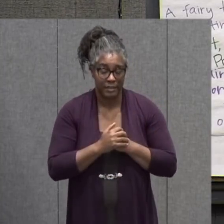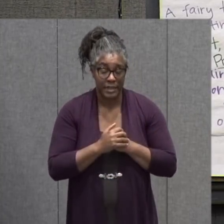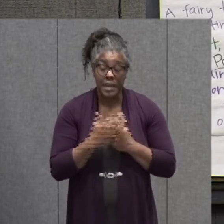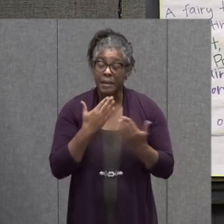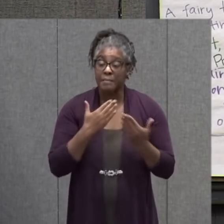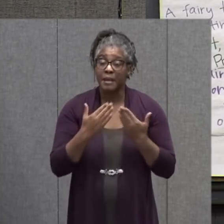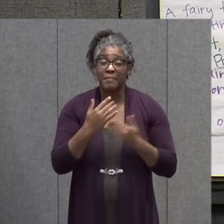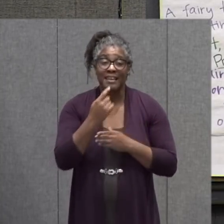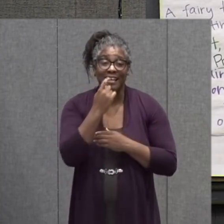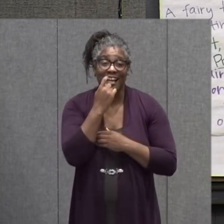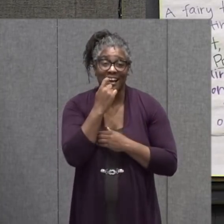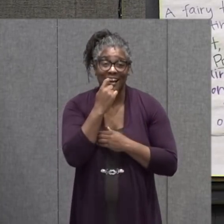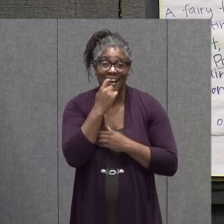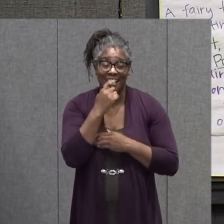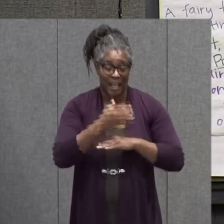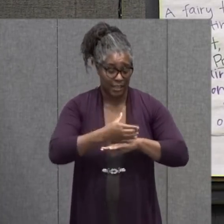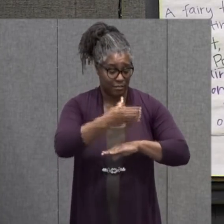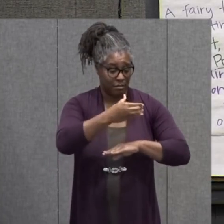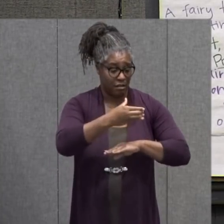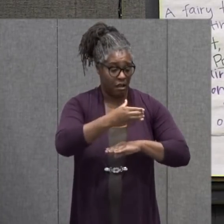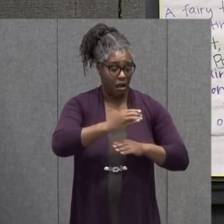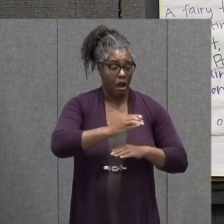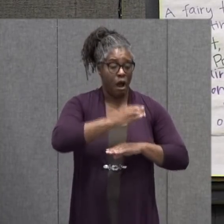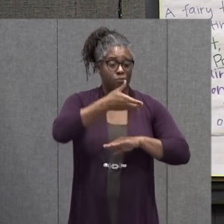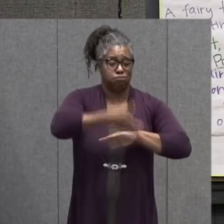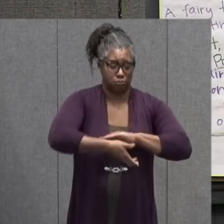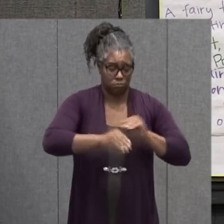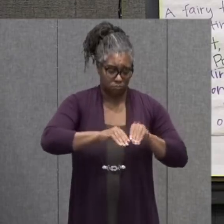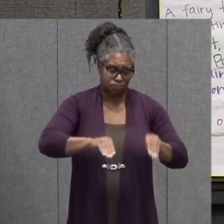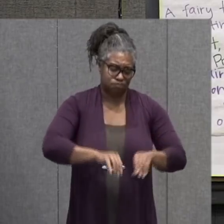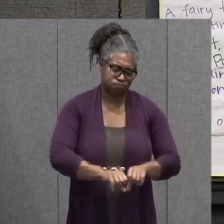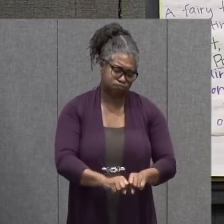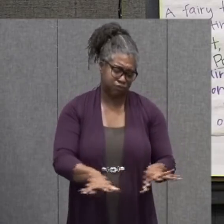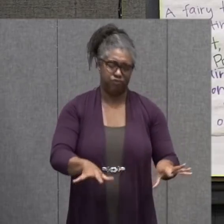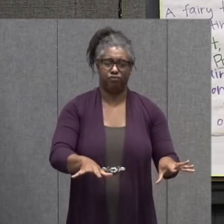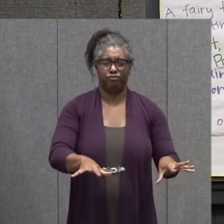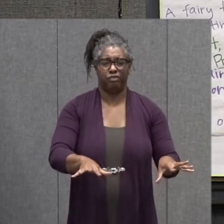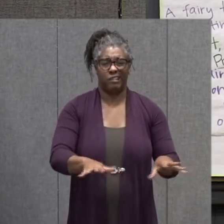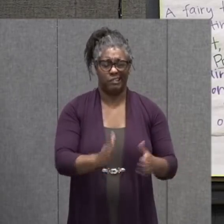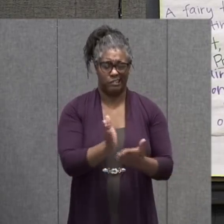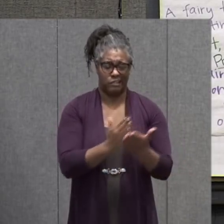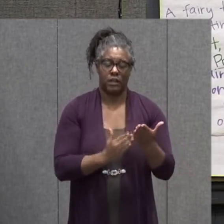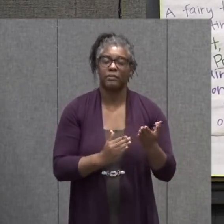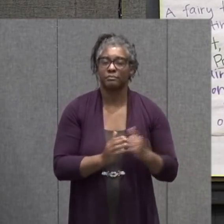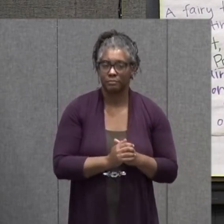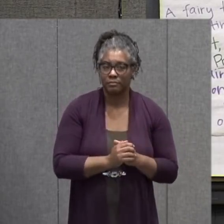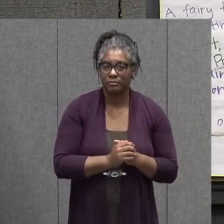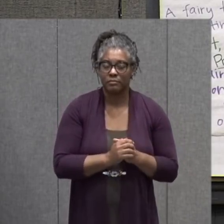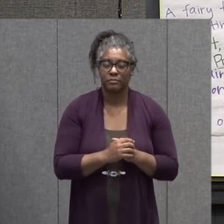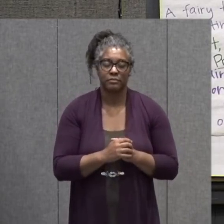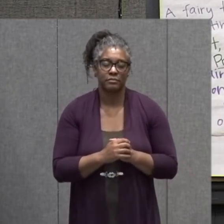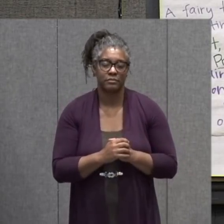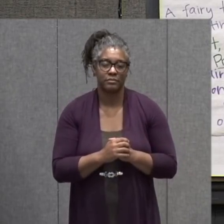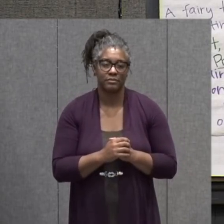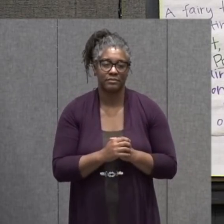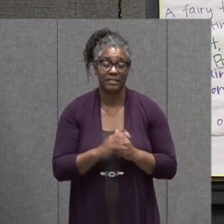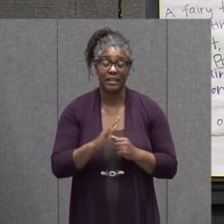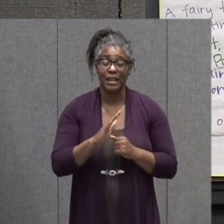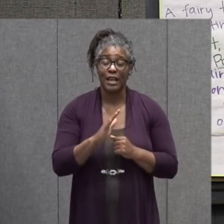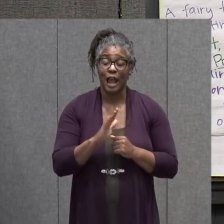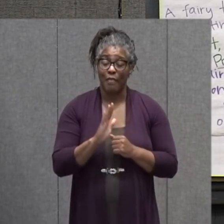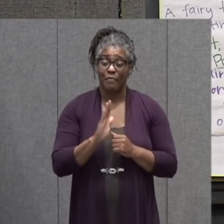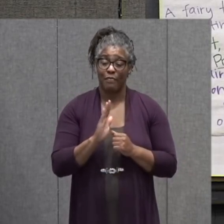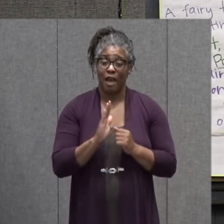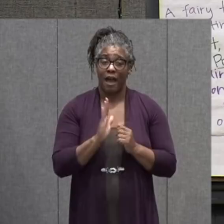shatters or it breaks. So today we're doing fractured fairy tale. No, we are not going to take our fairy tale and rip it in half and break the